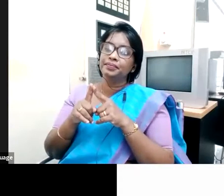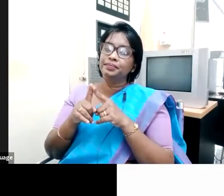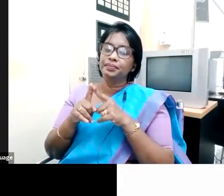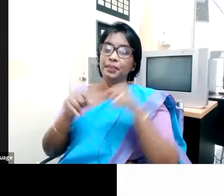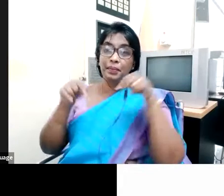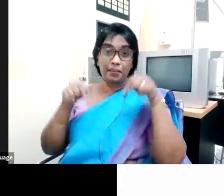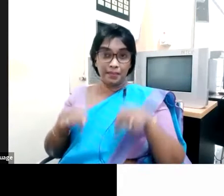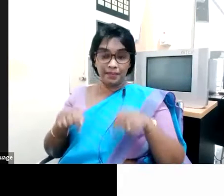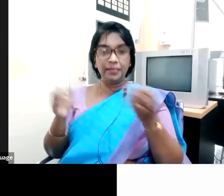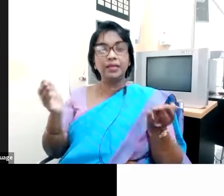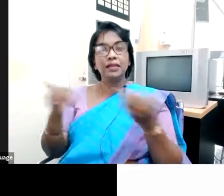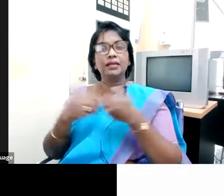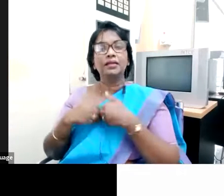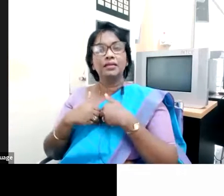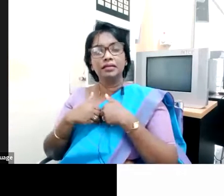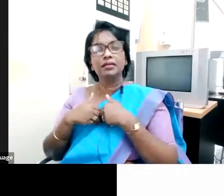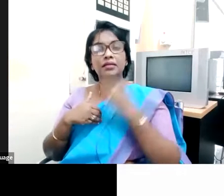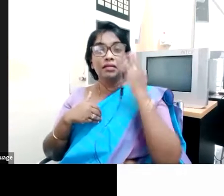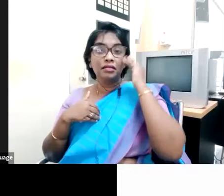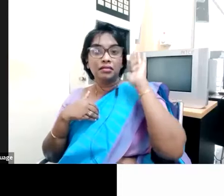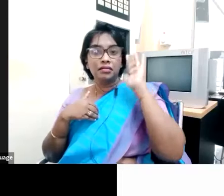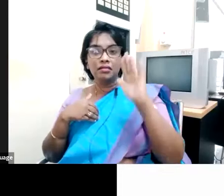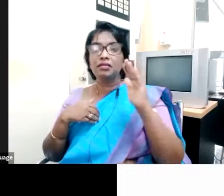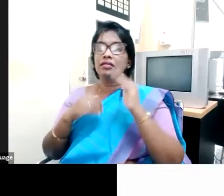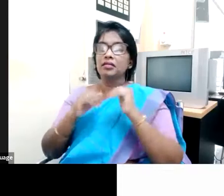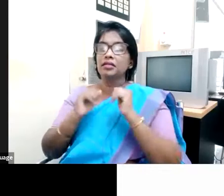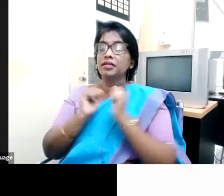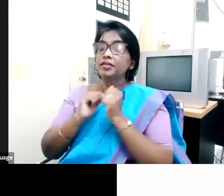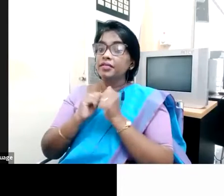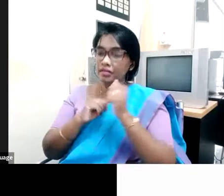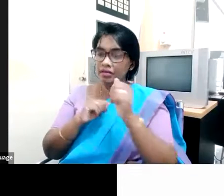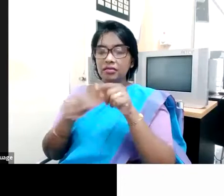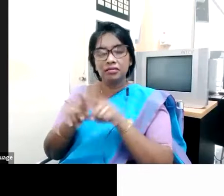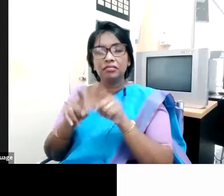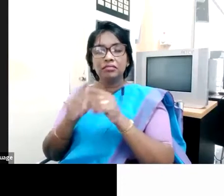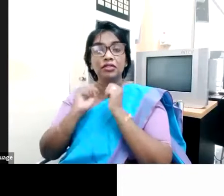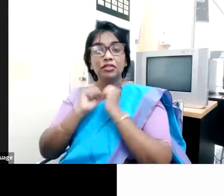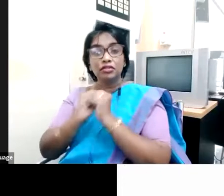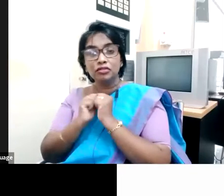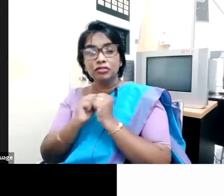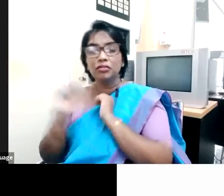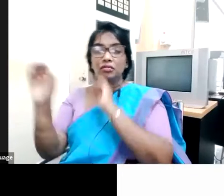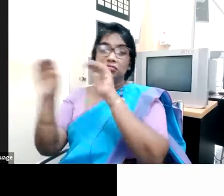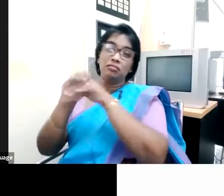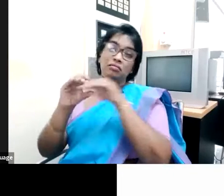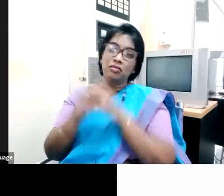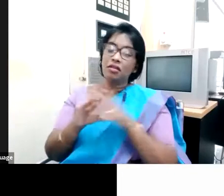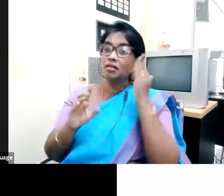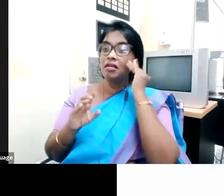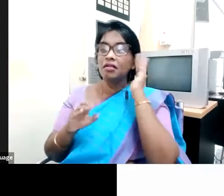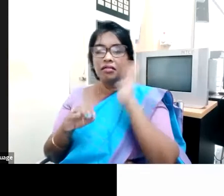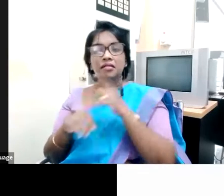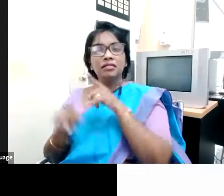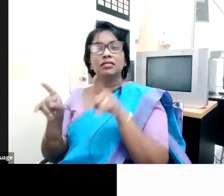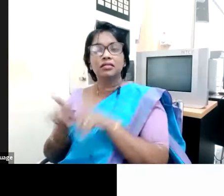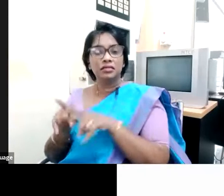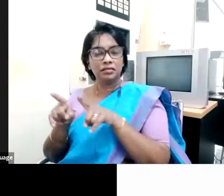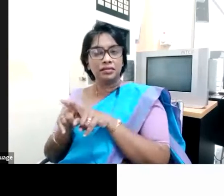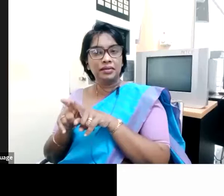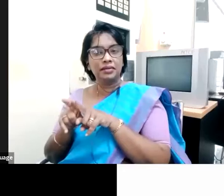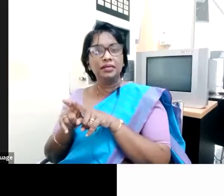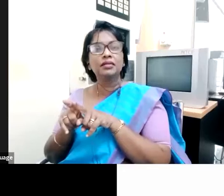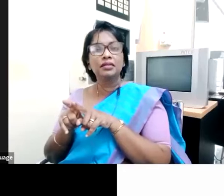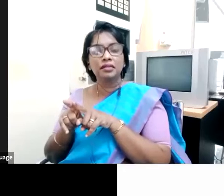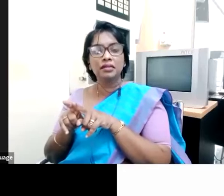struggle. One thing that they have lost jobs, and with the organization taking a step back